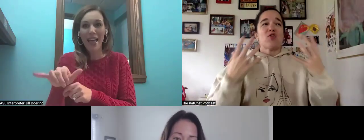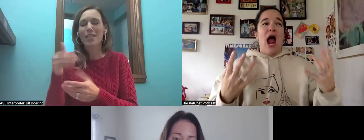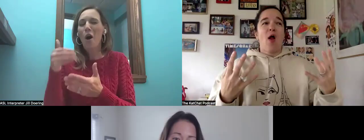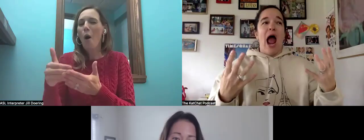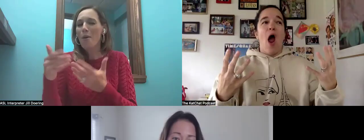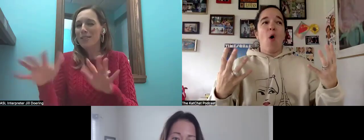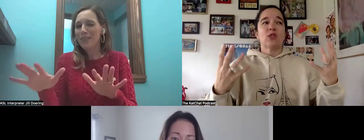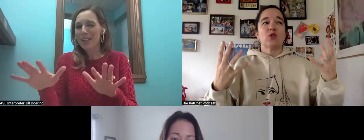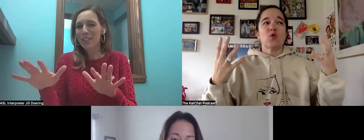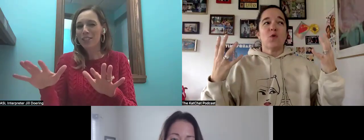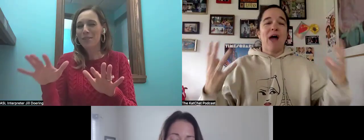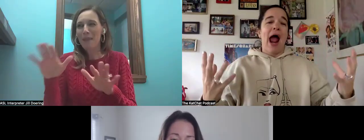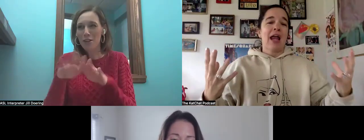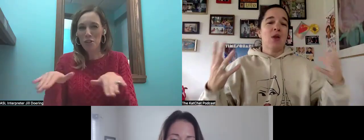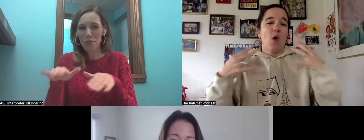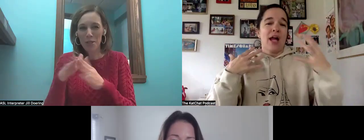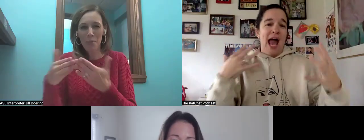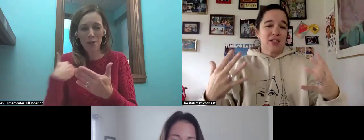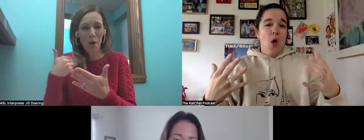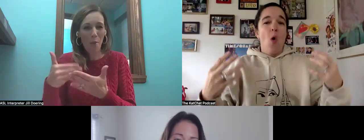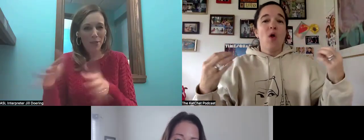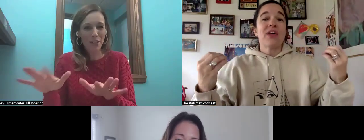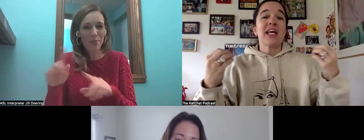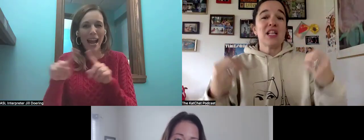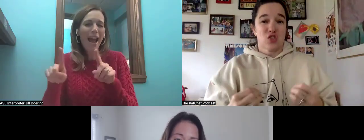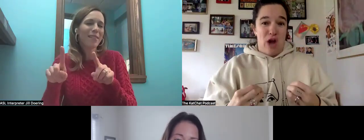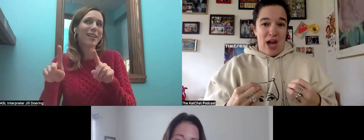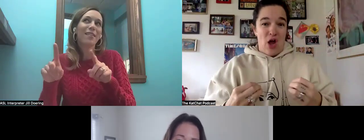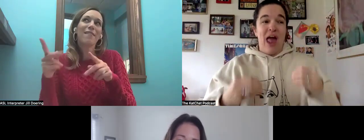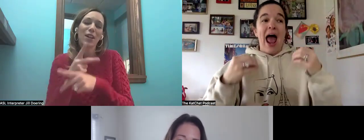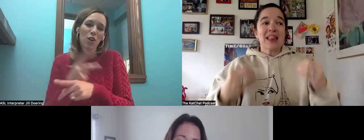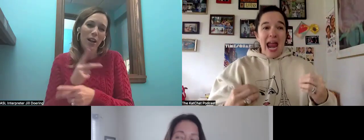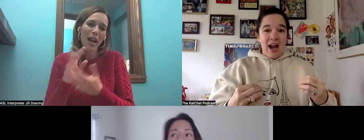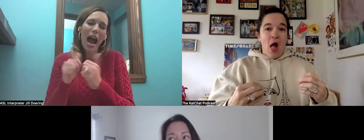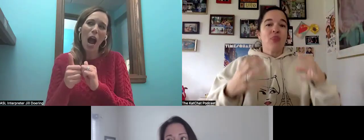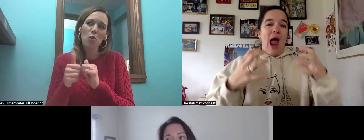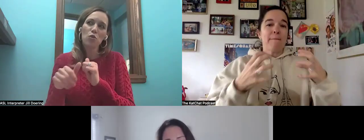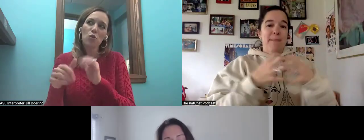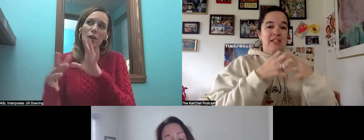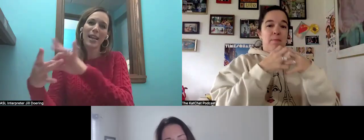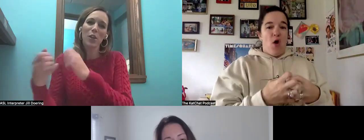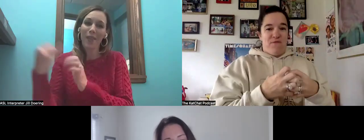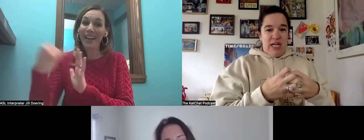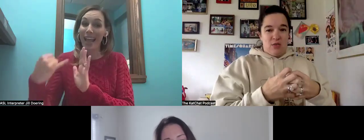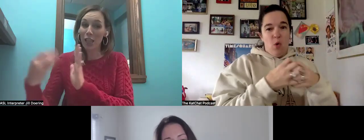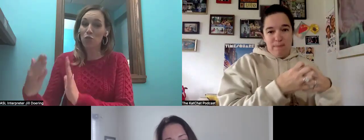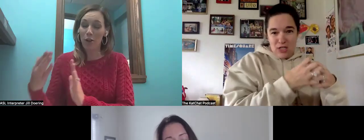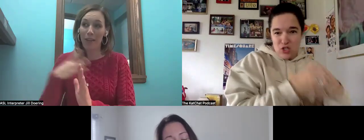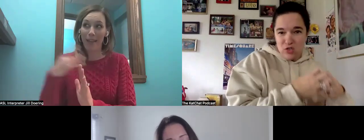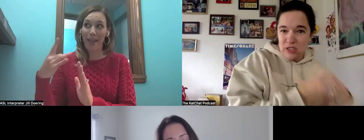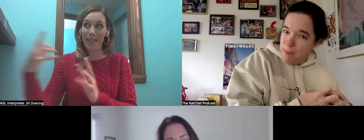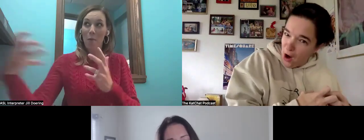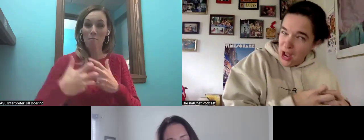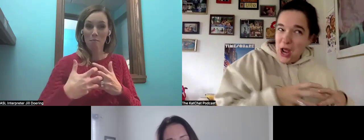need to figure out how to find or connect with the illustrator that I like that makes perfect with